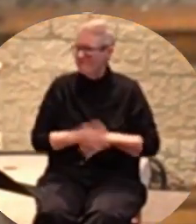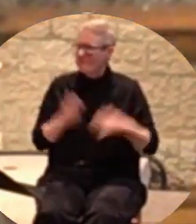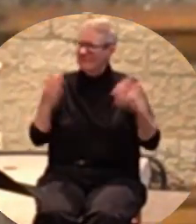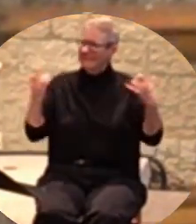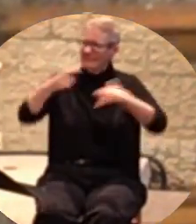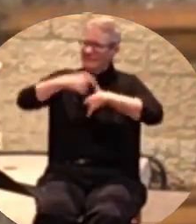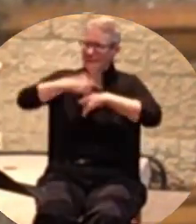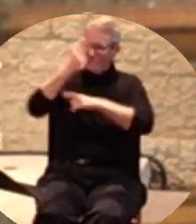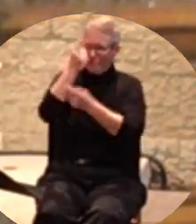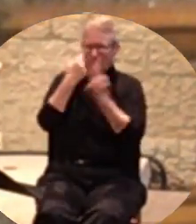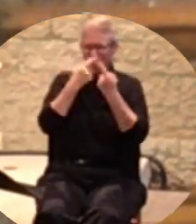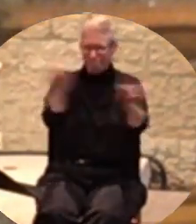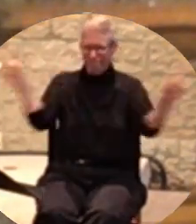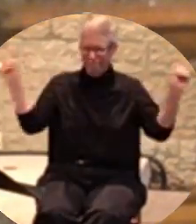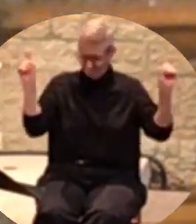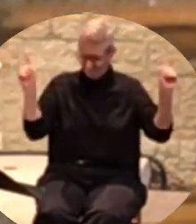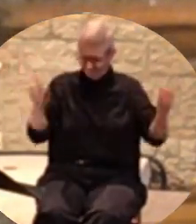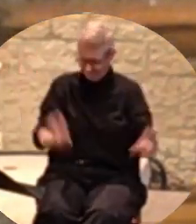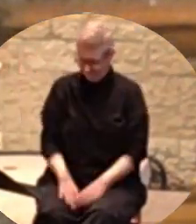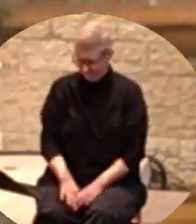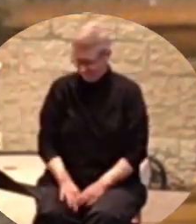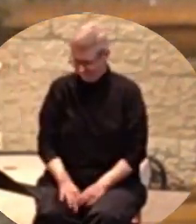some announcements.